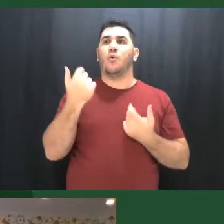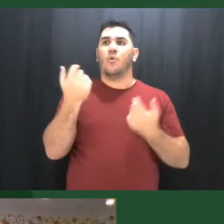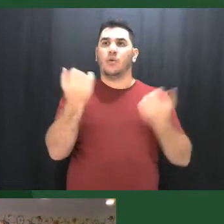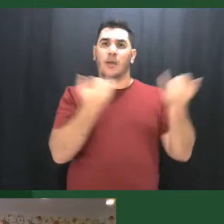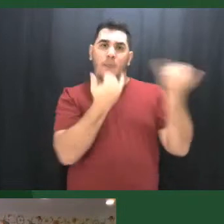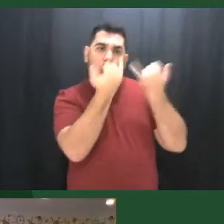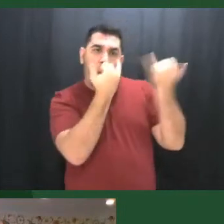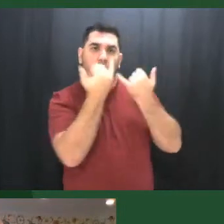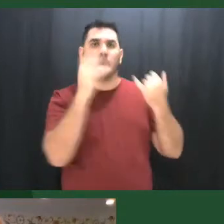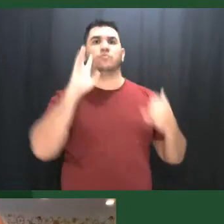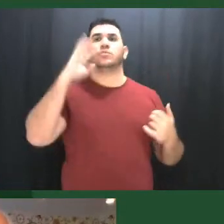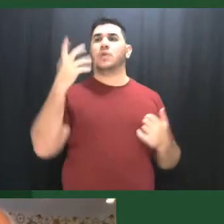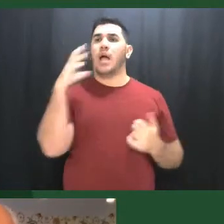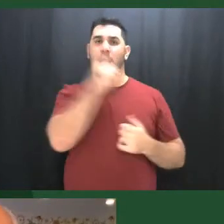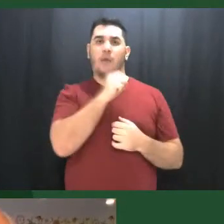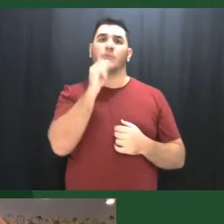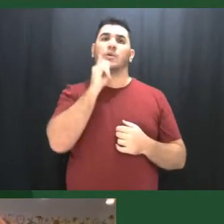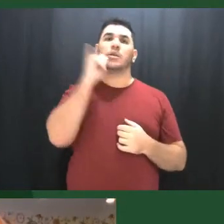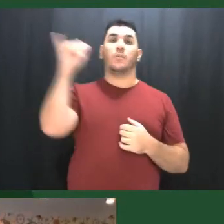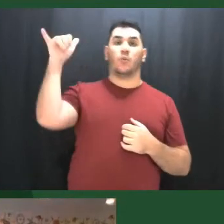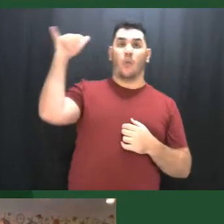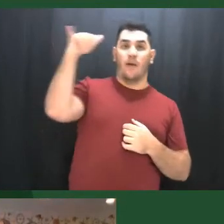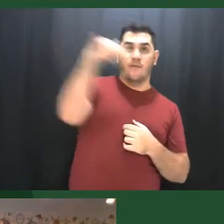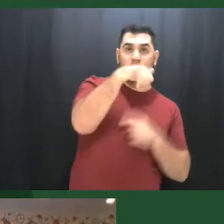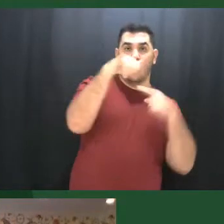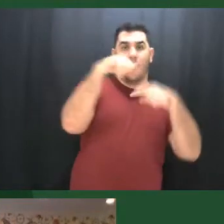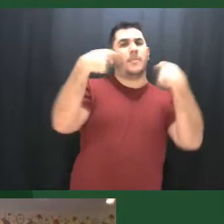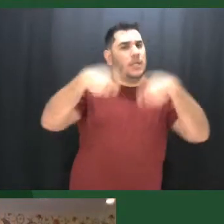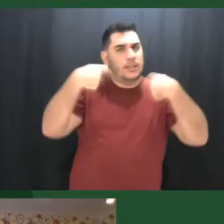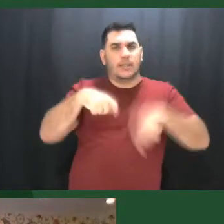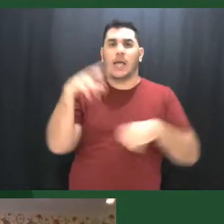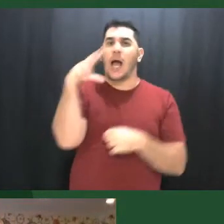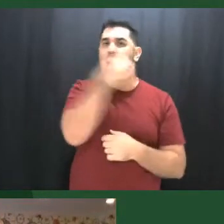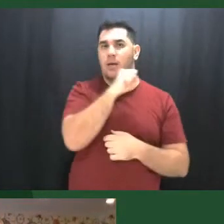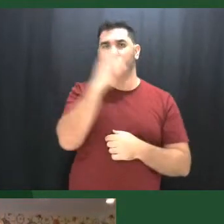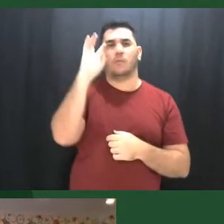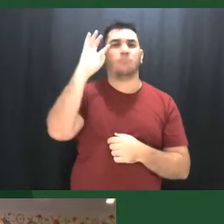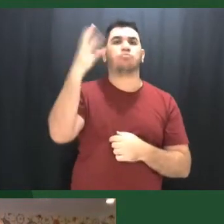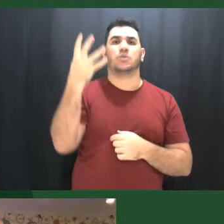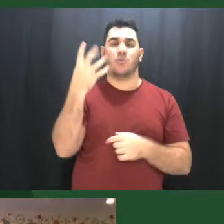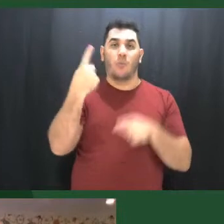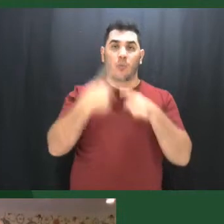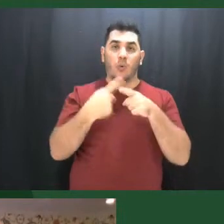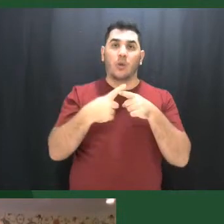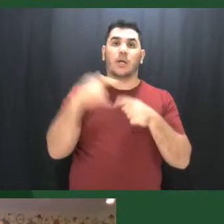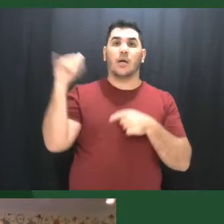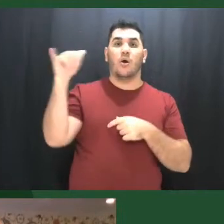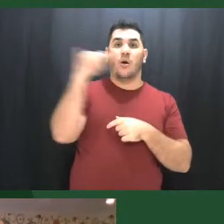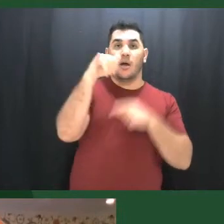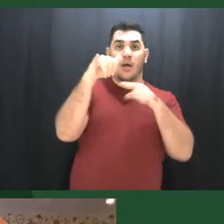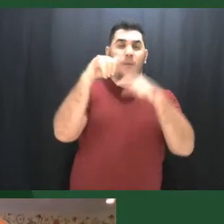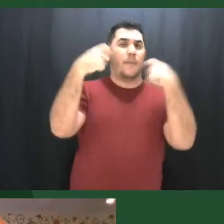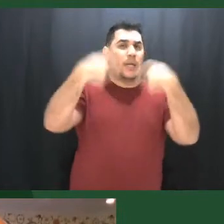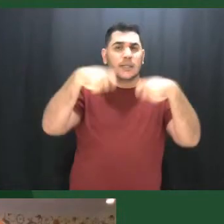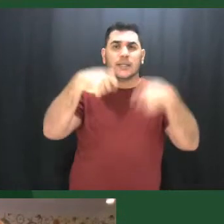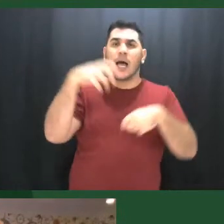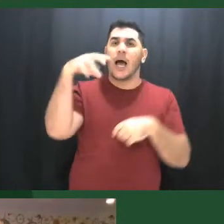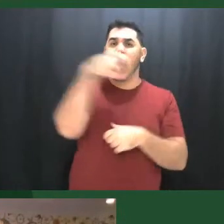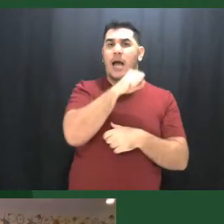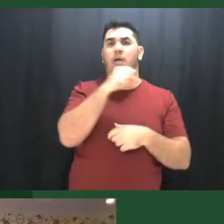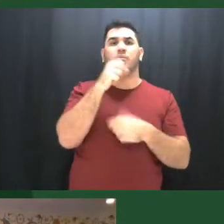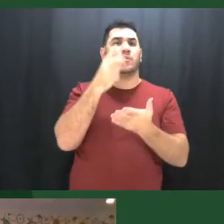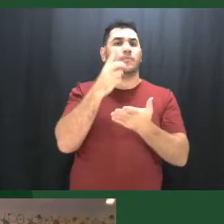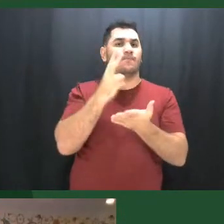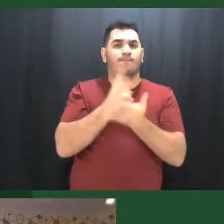jet engines make thousands of decisions every second. They must operate automatically. But the